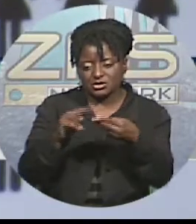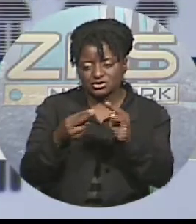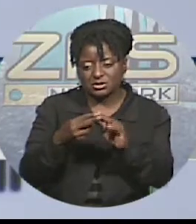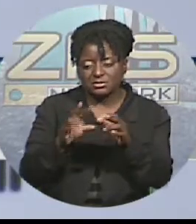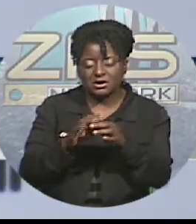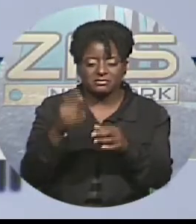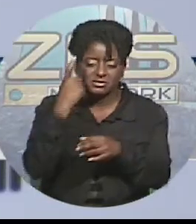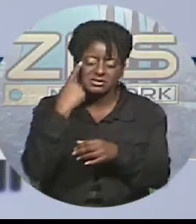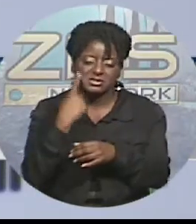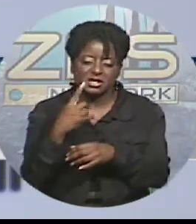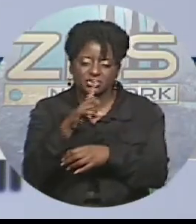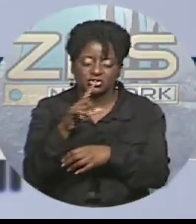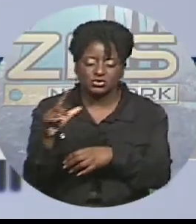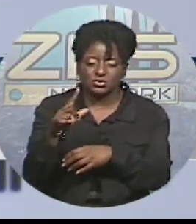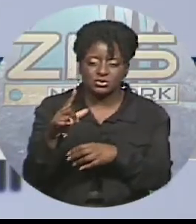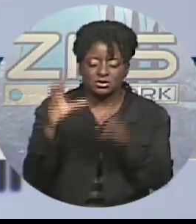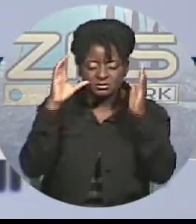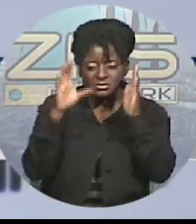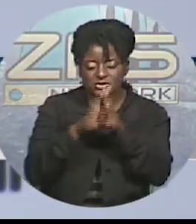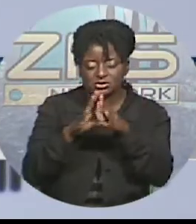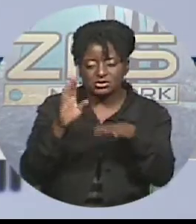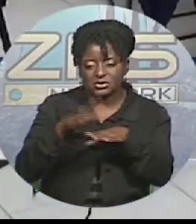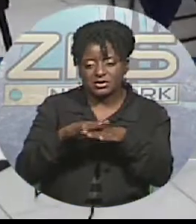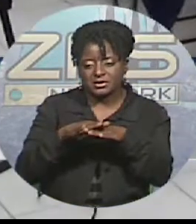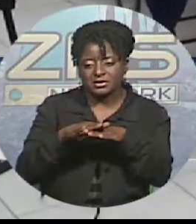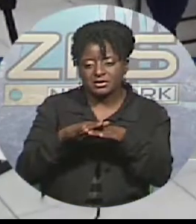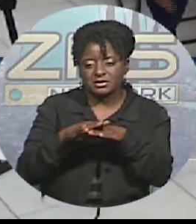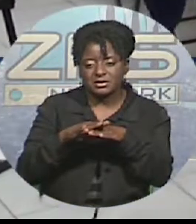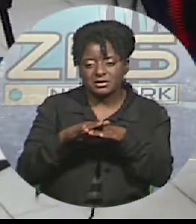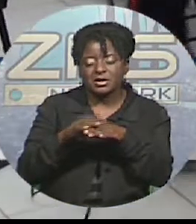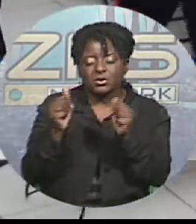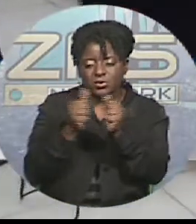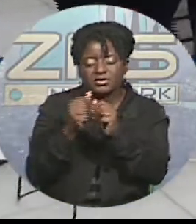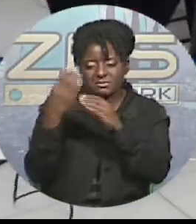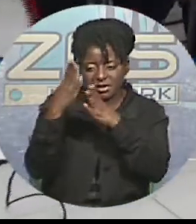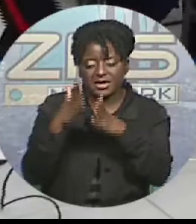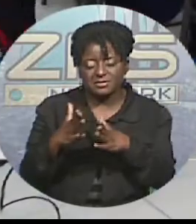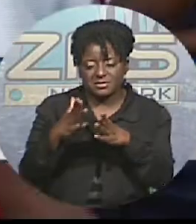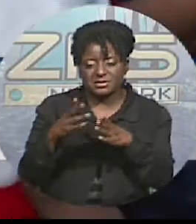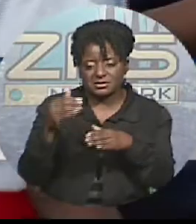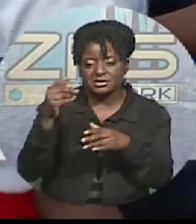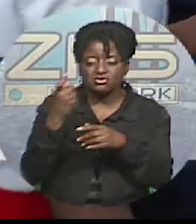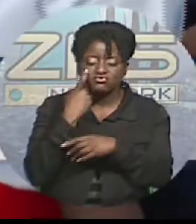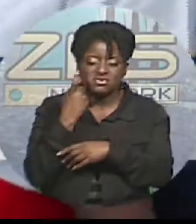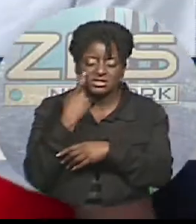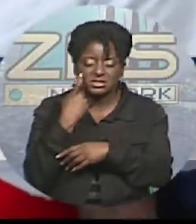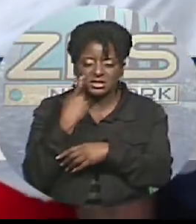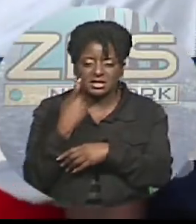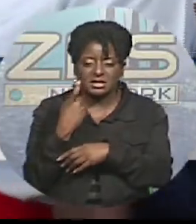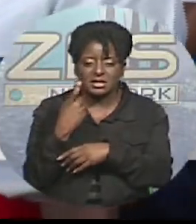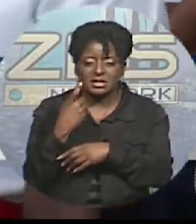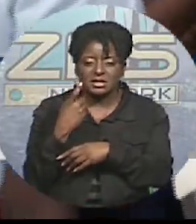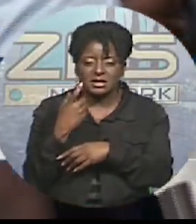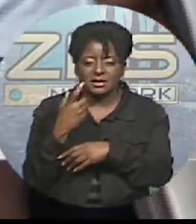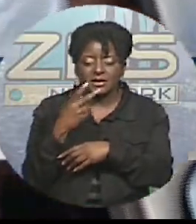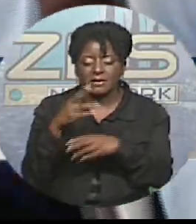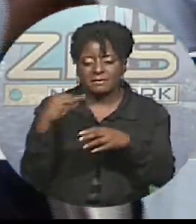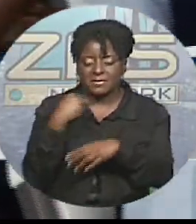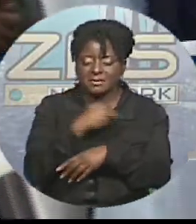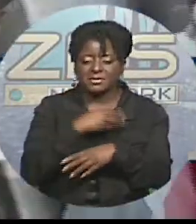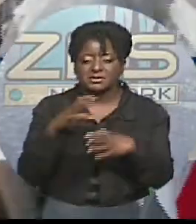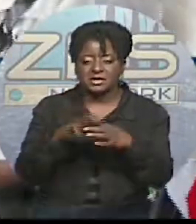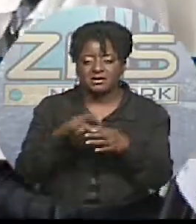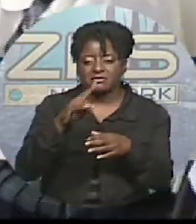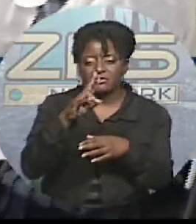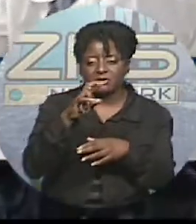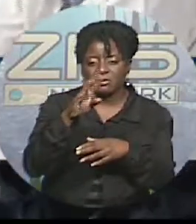and videos involving Bahamians recently on rotation, members of the Bain and Grantstown Urban Renewal targeted young preteen girls to enlighten them